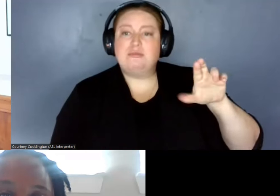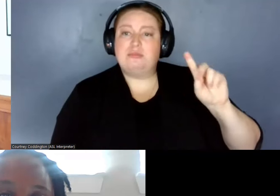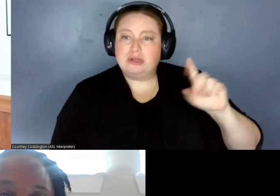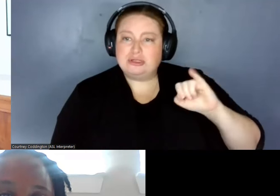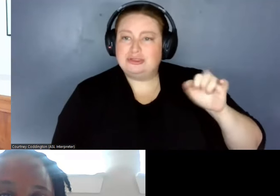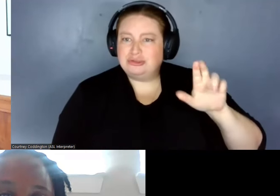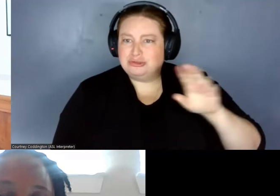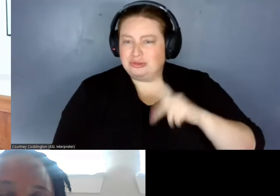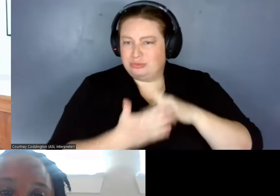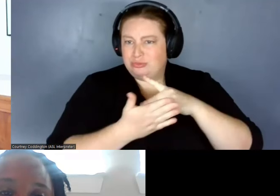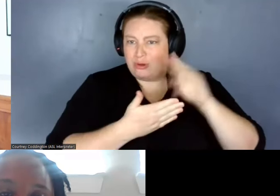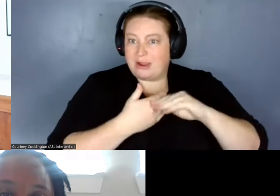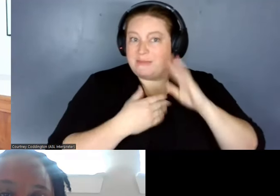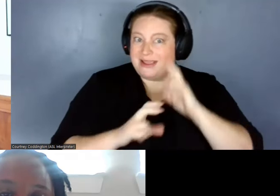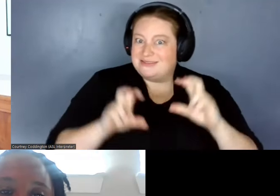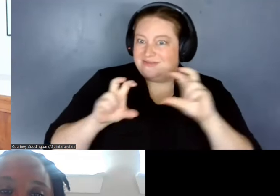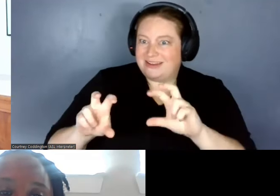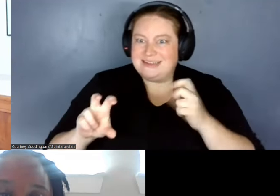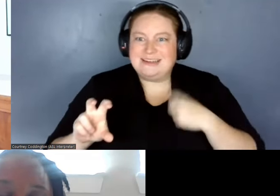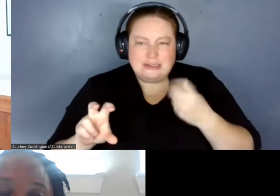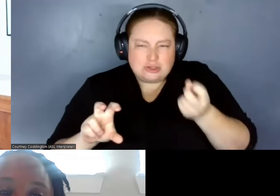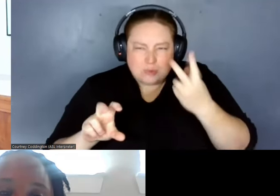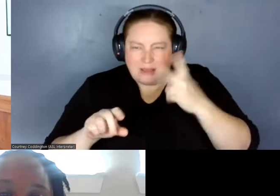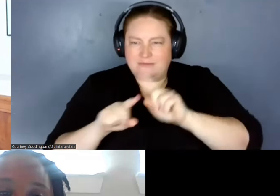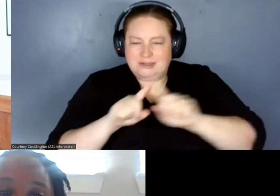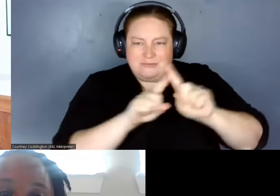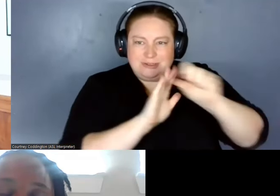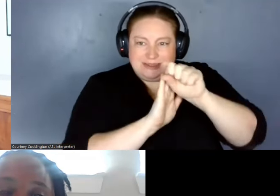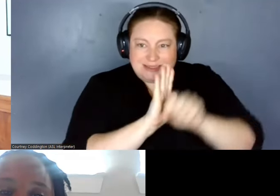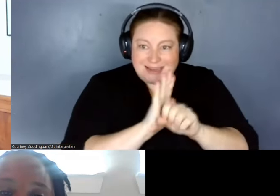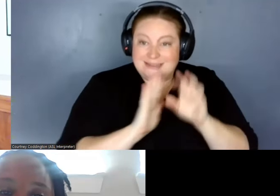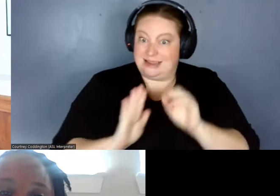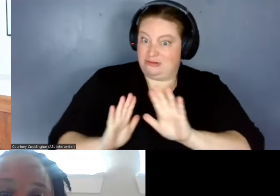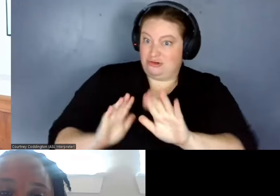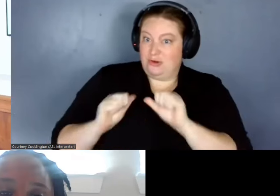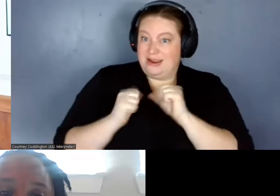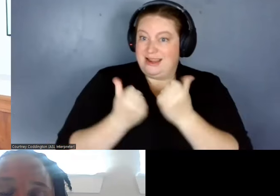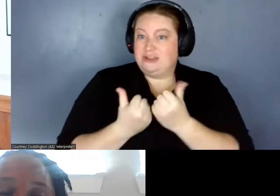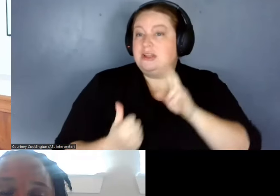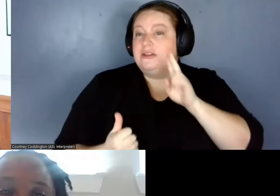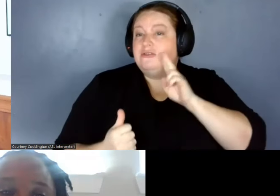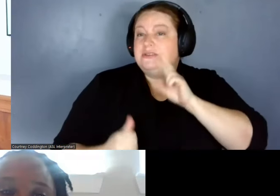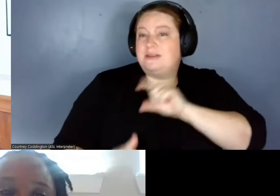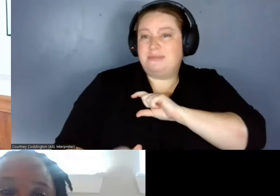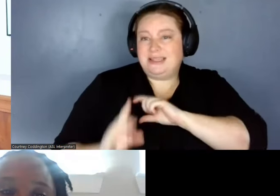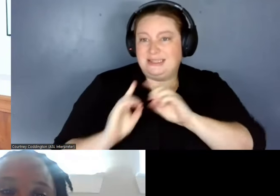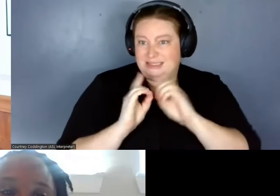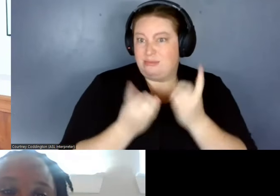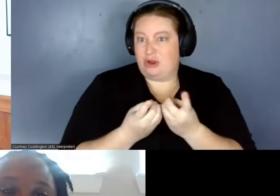12 different states. And your agency, the Houston Police Department, is one of the